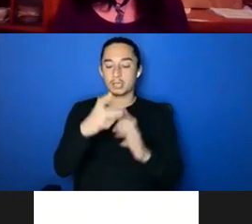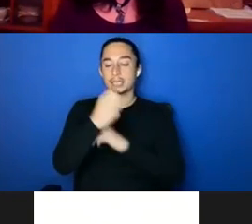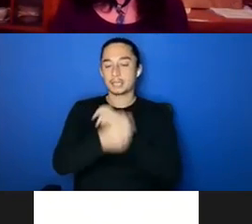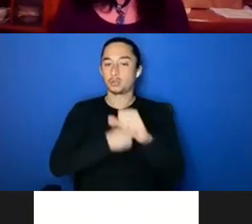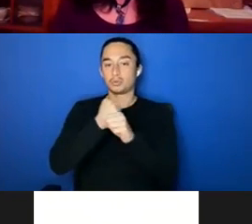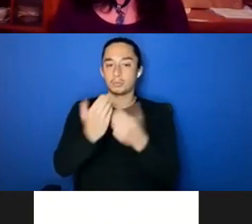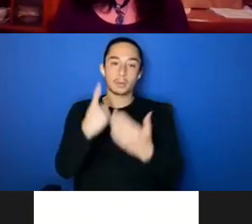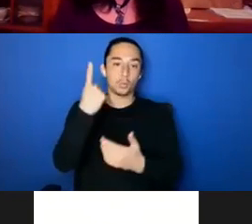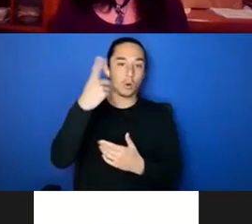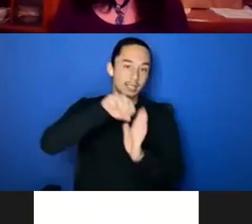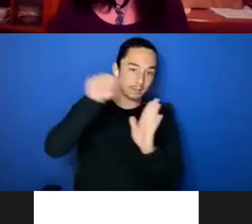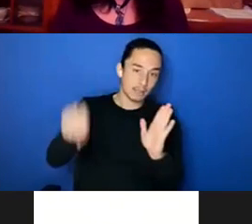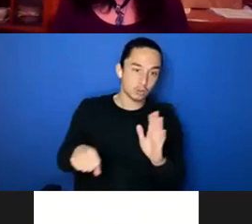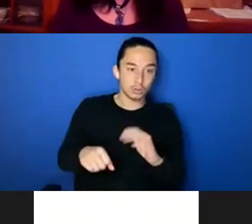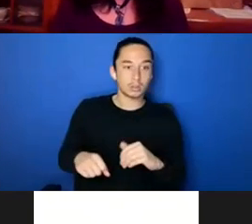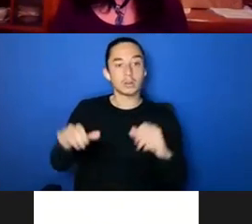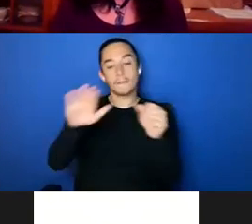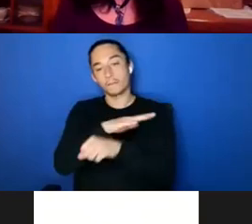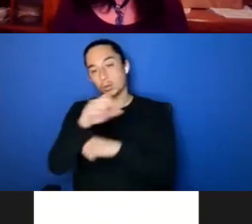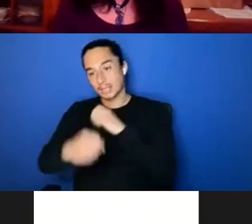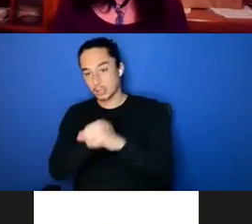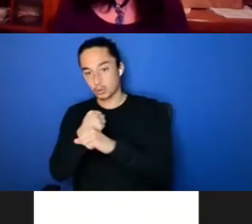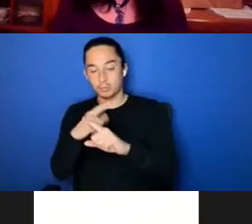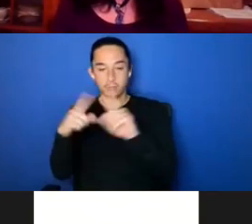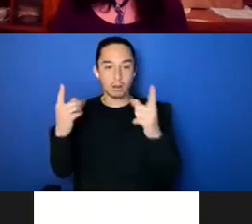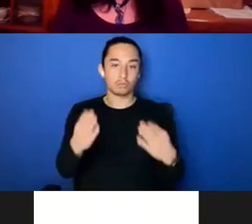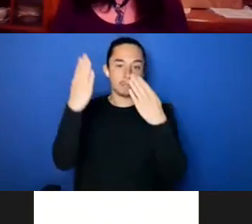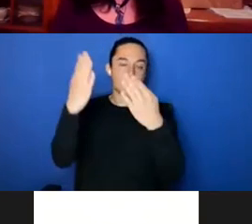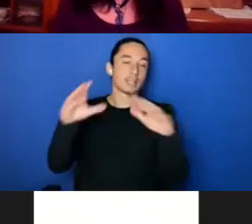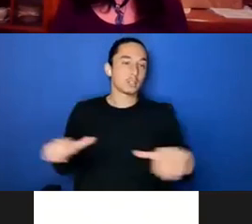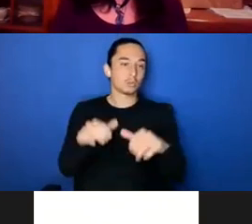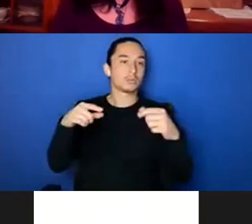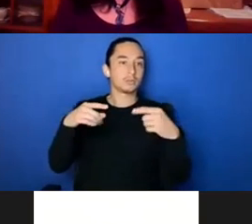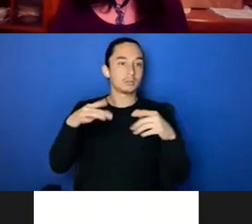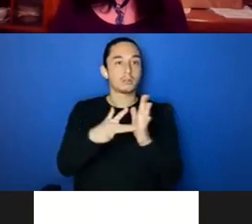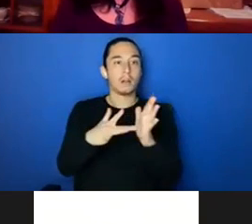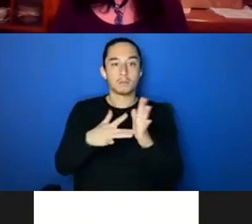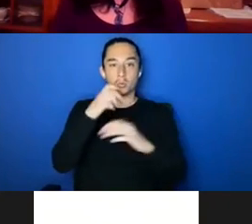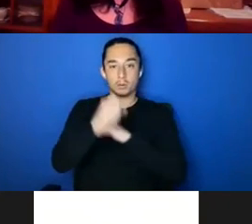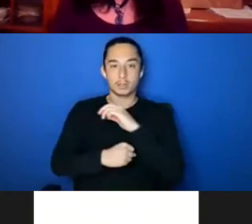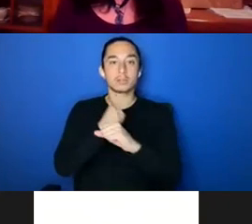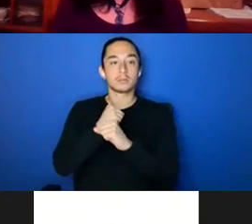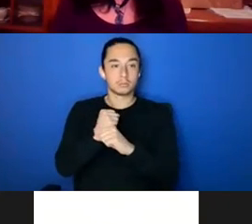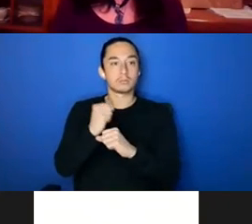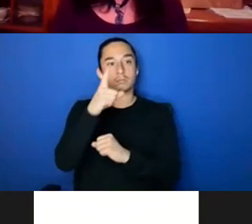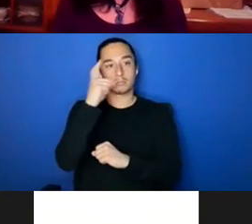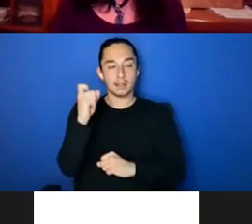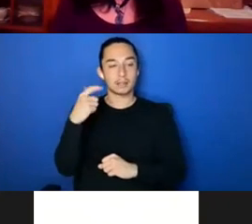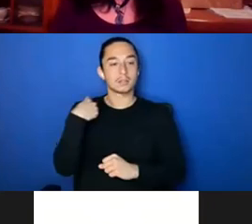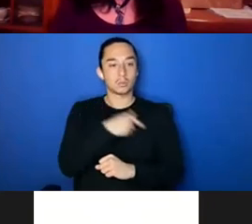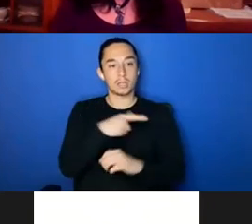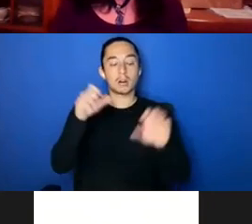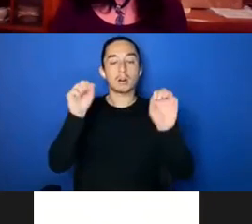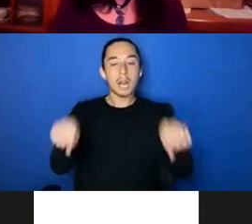semester, some go for the full year, but we do recommend that it be done during the sophomore year, because we are